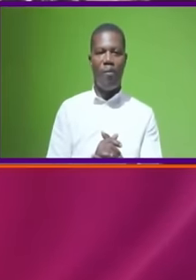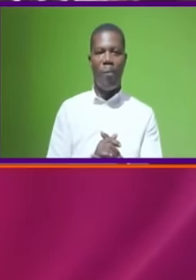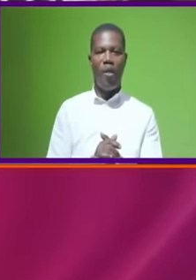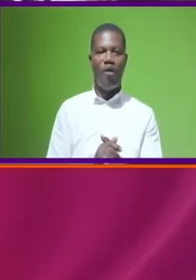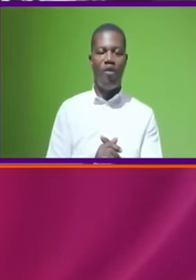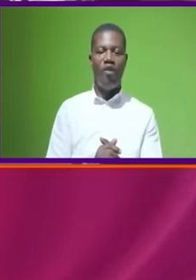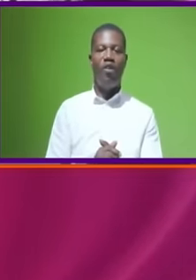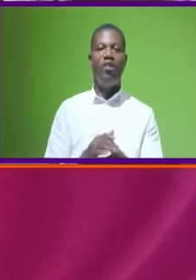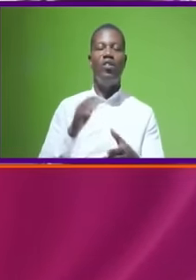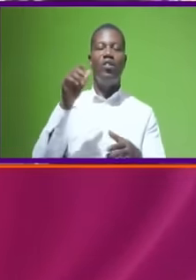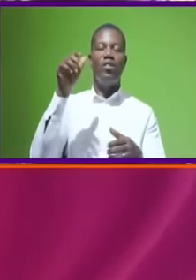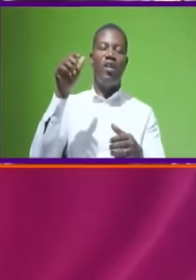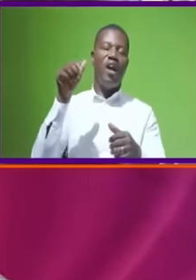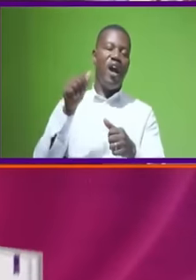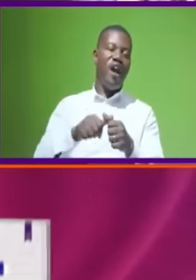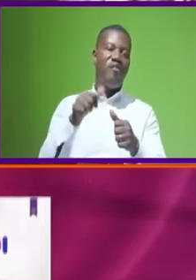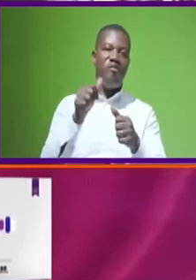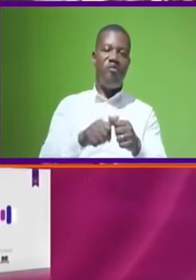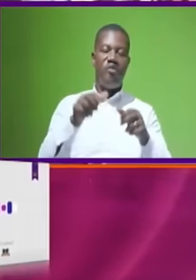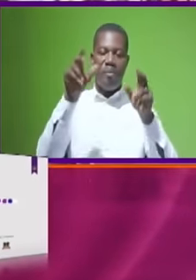Unto every man.